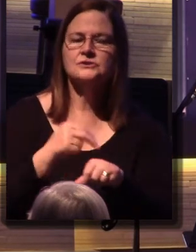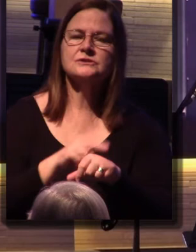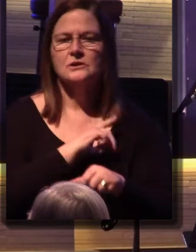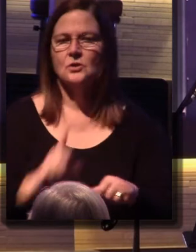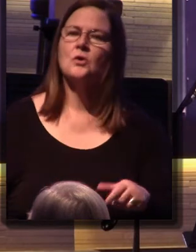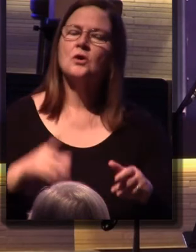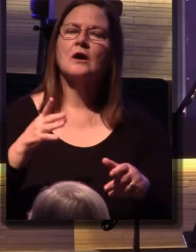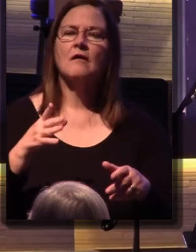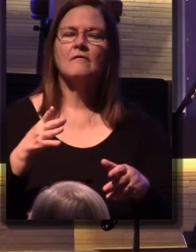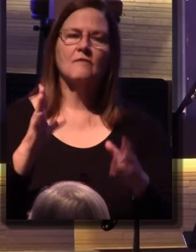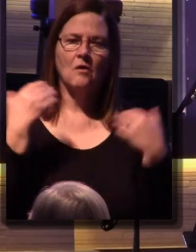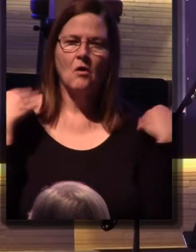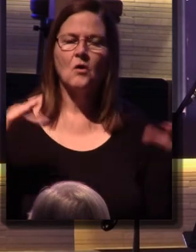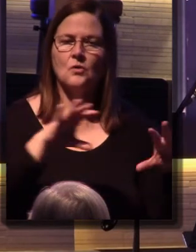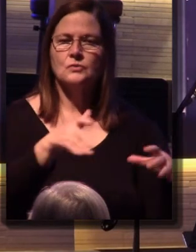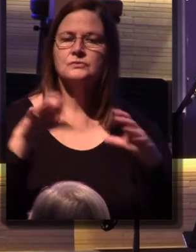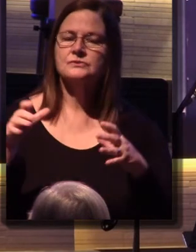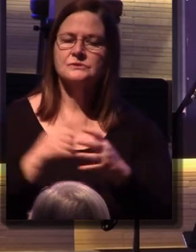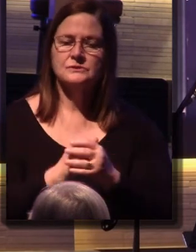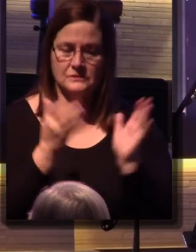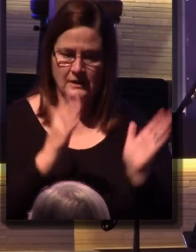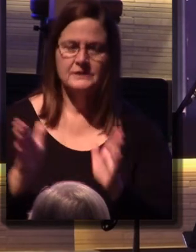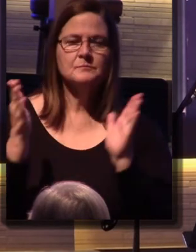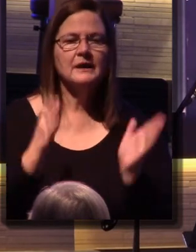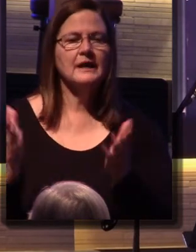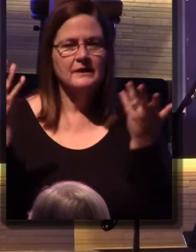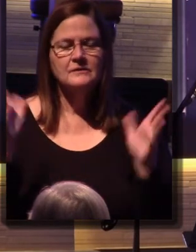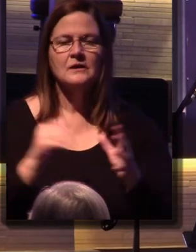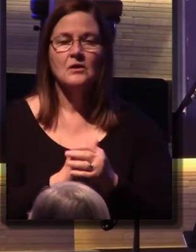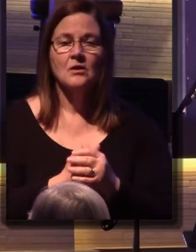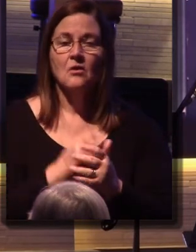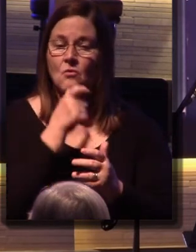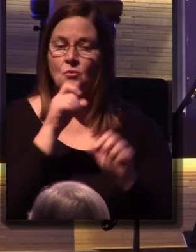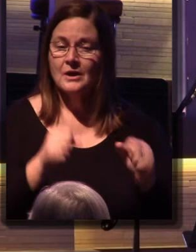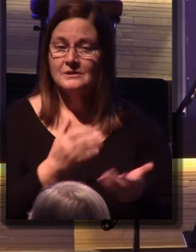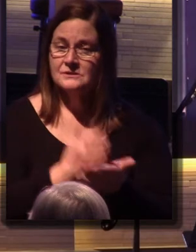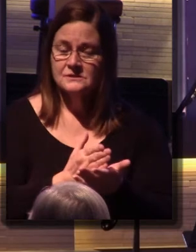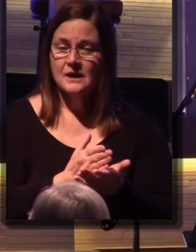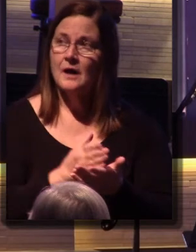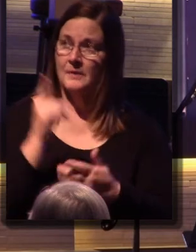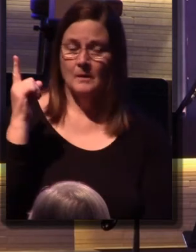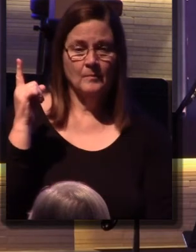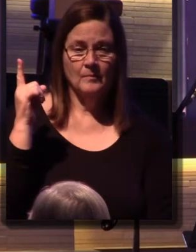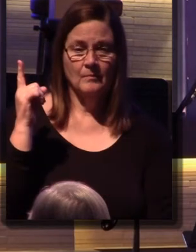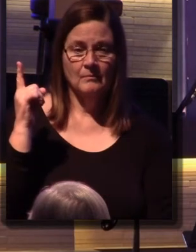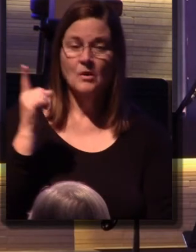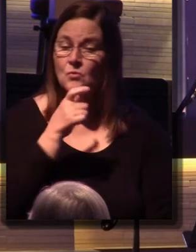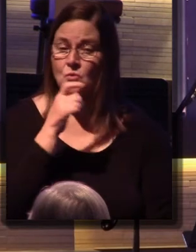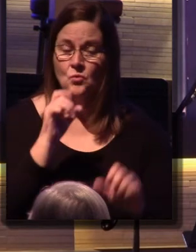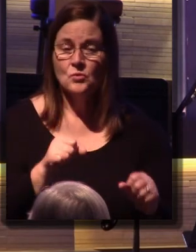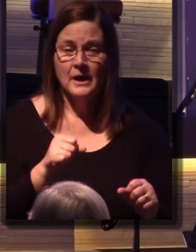nations. For the Lord of hosts has planned, and who can frustrate it? As for his stretched out